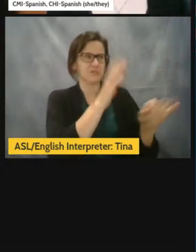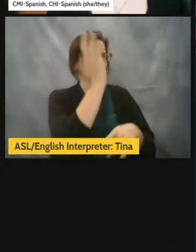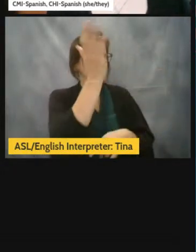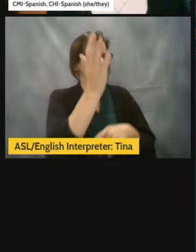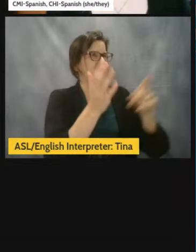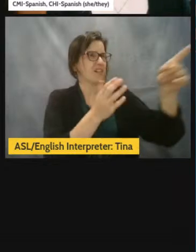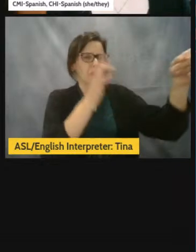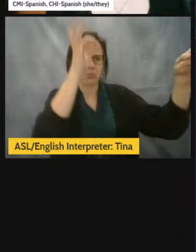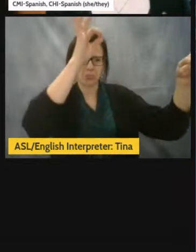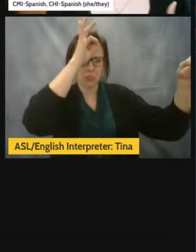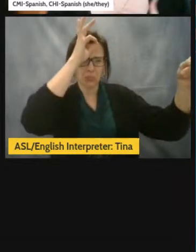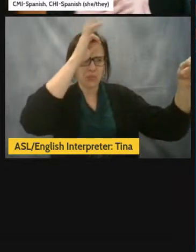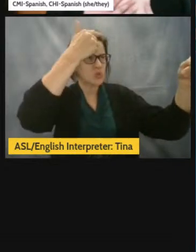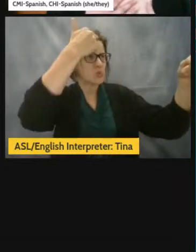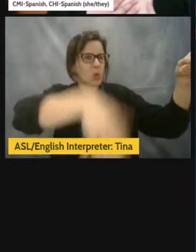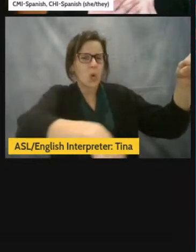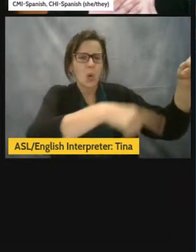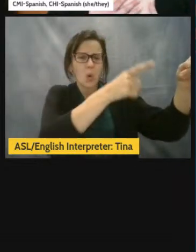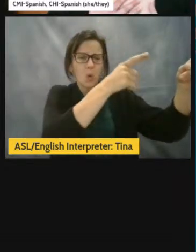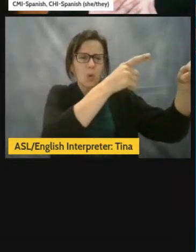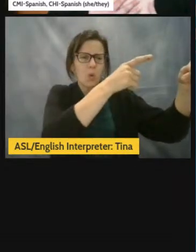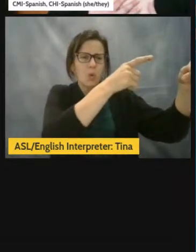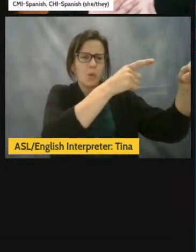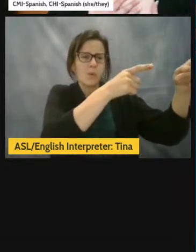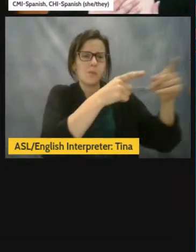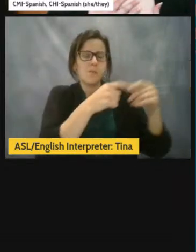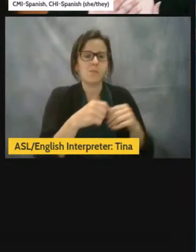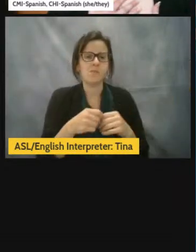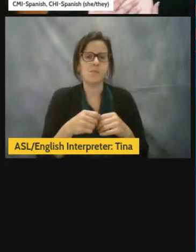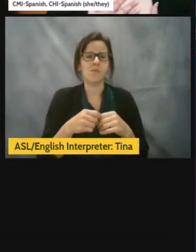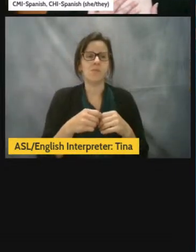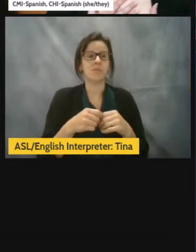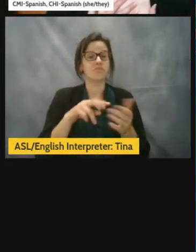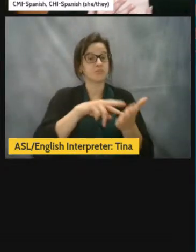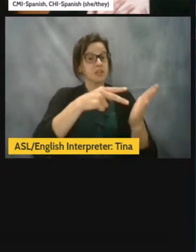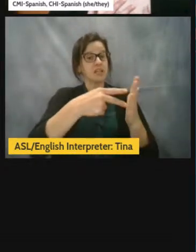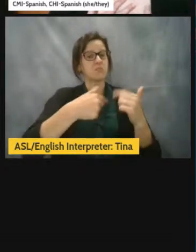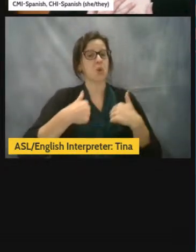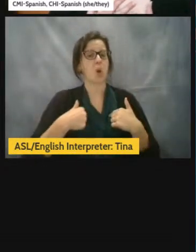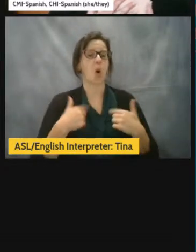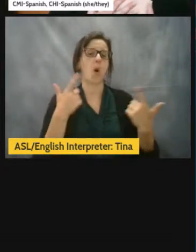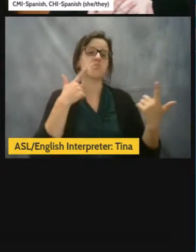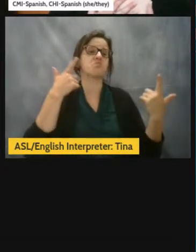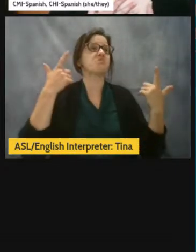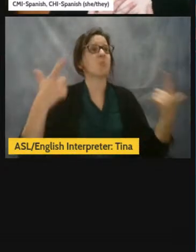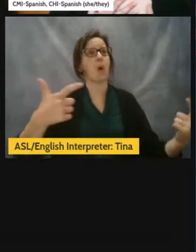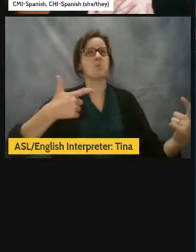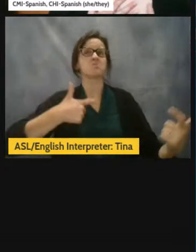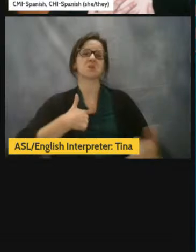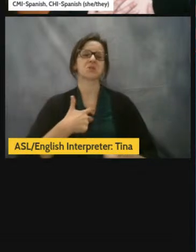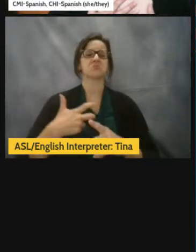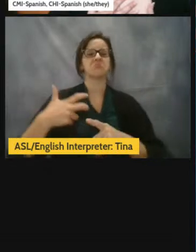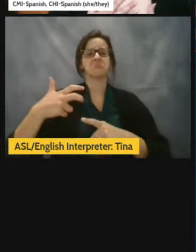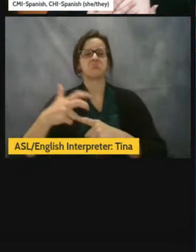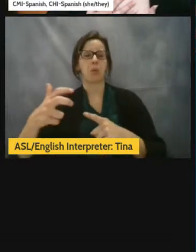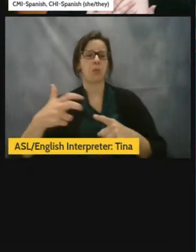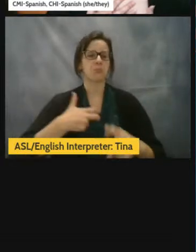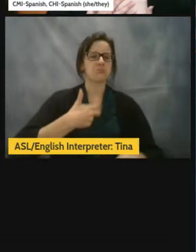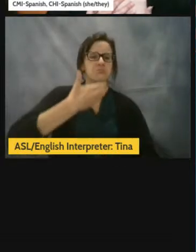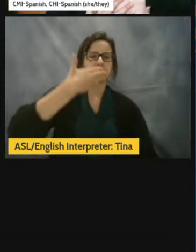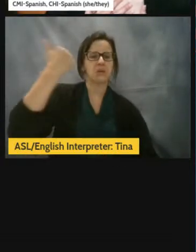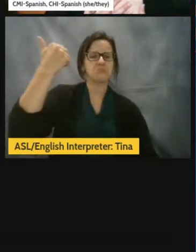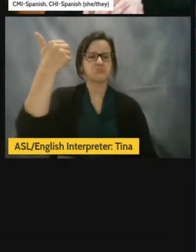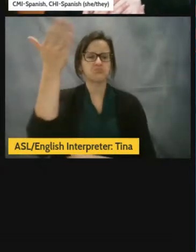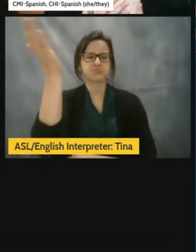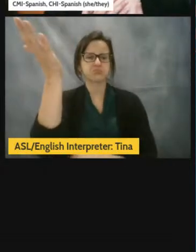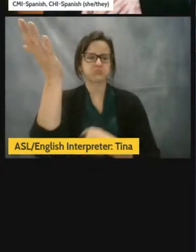it. By no means am I saying that I am the best person in the world. I'm just one